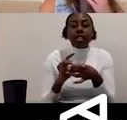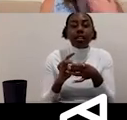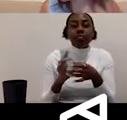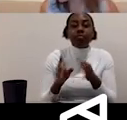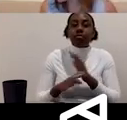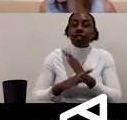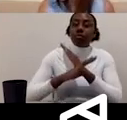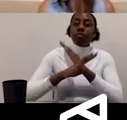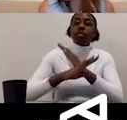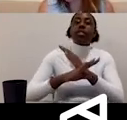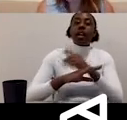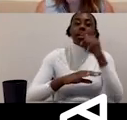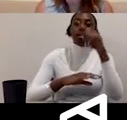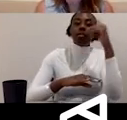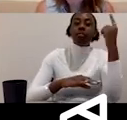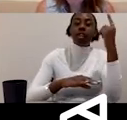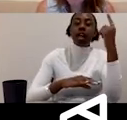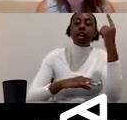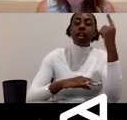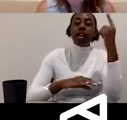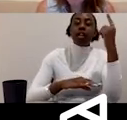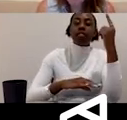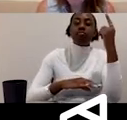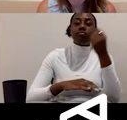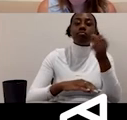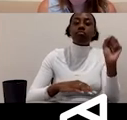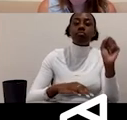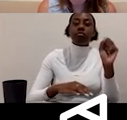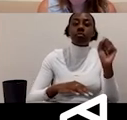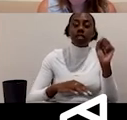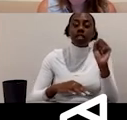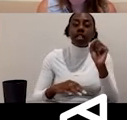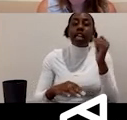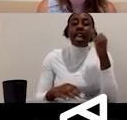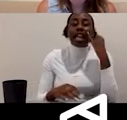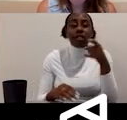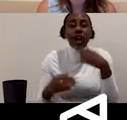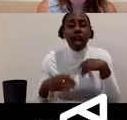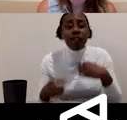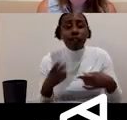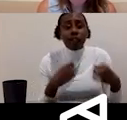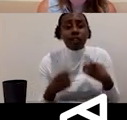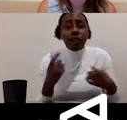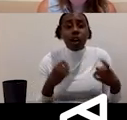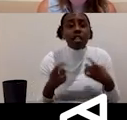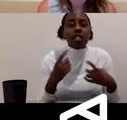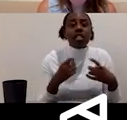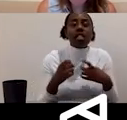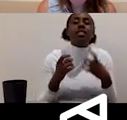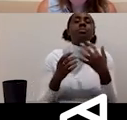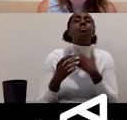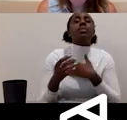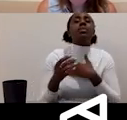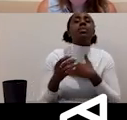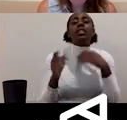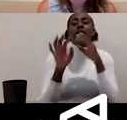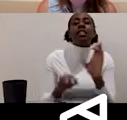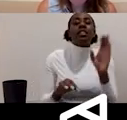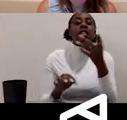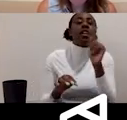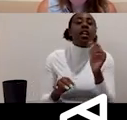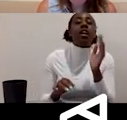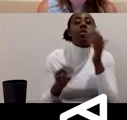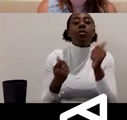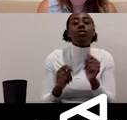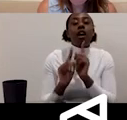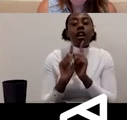And if folks have questions, please feel free to like drop them in the chat. And we'll try to get to them too and